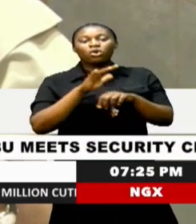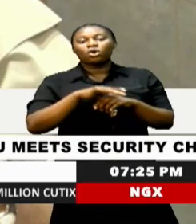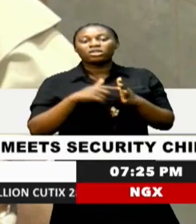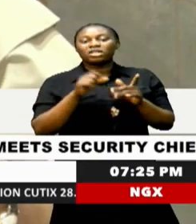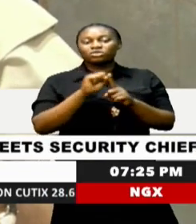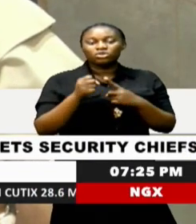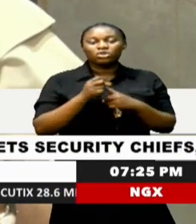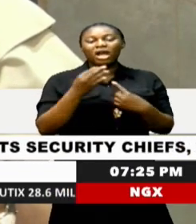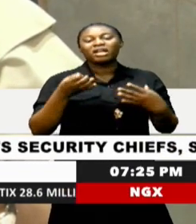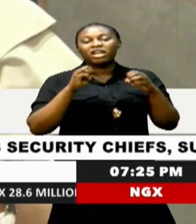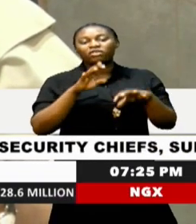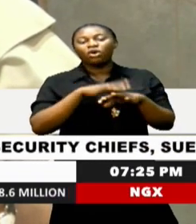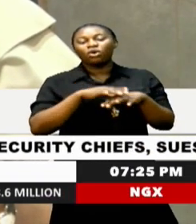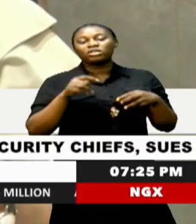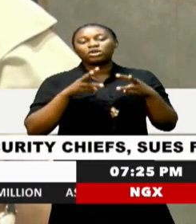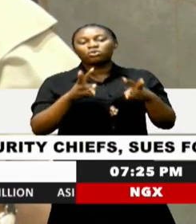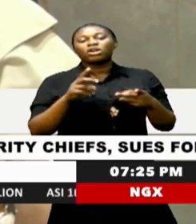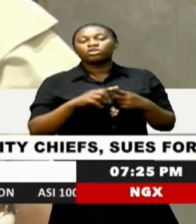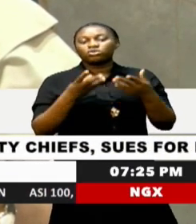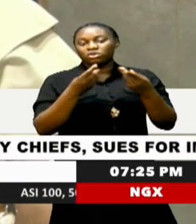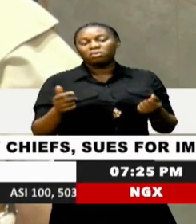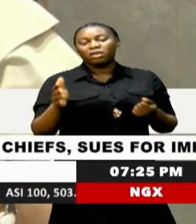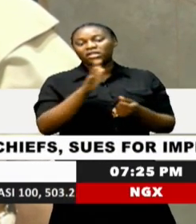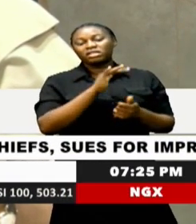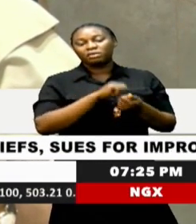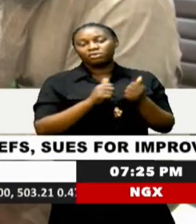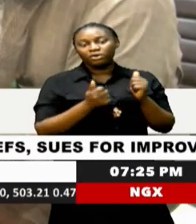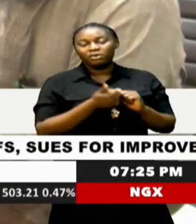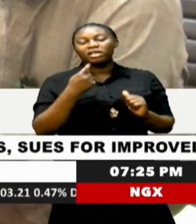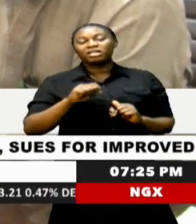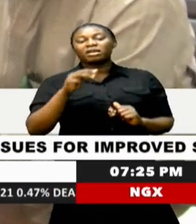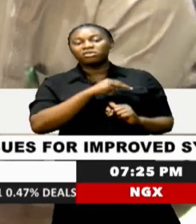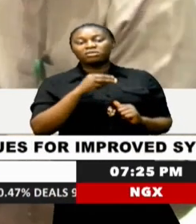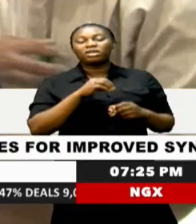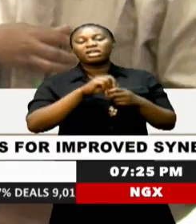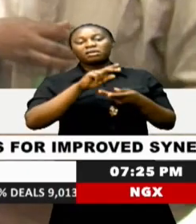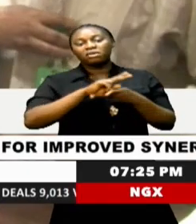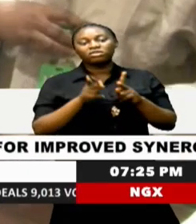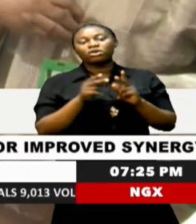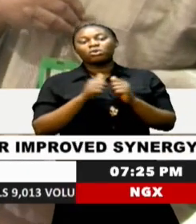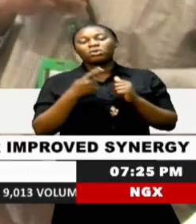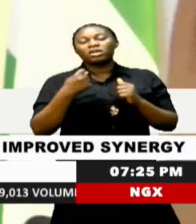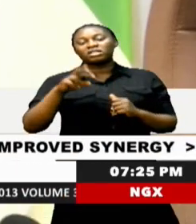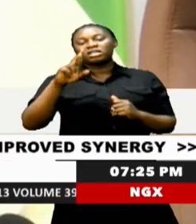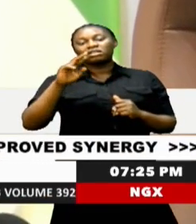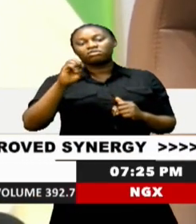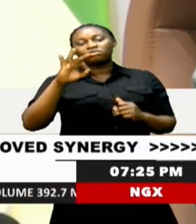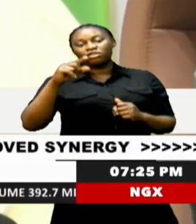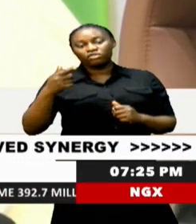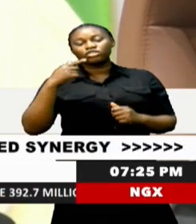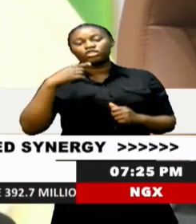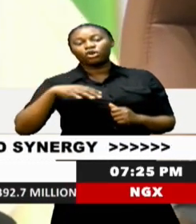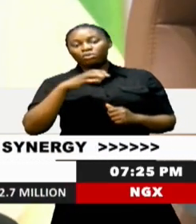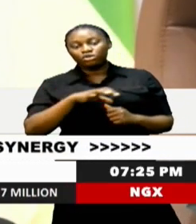are underway to address their plight. He said the ministry, in partnership with the Refugee Commission, is establishing a